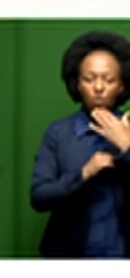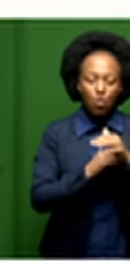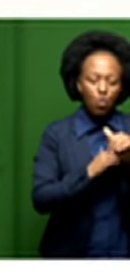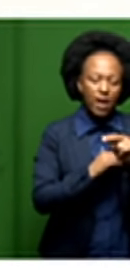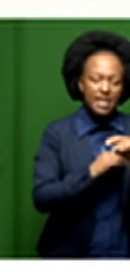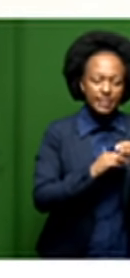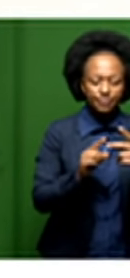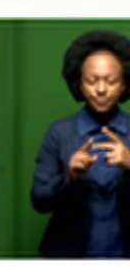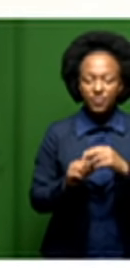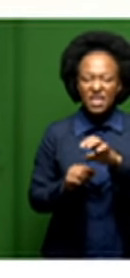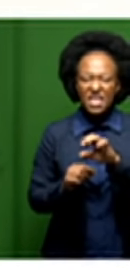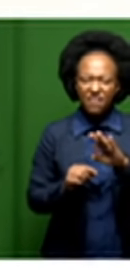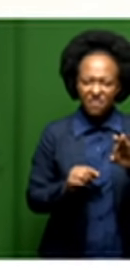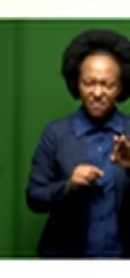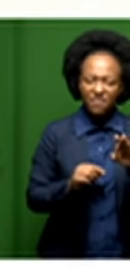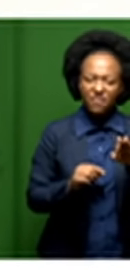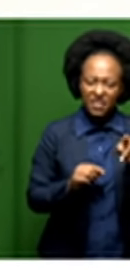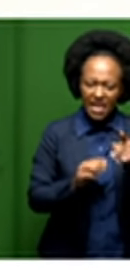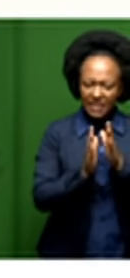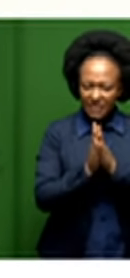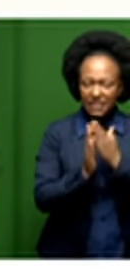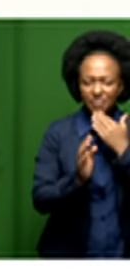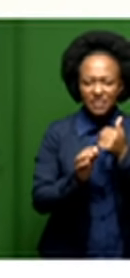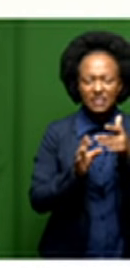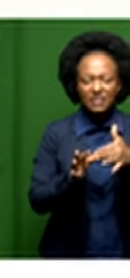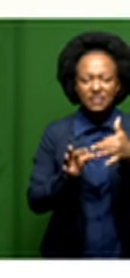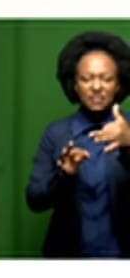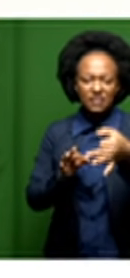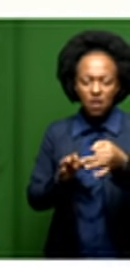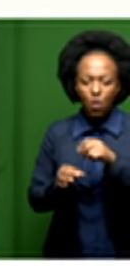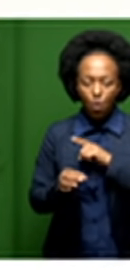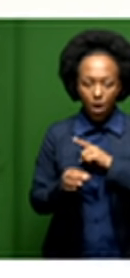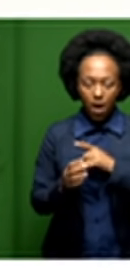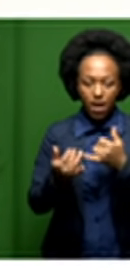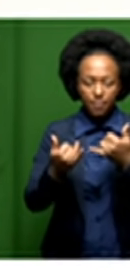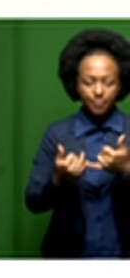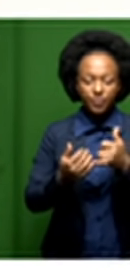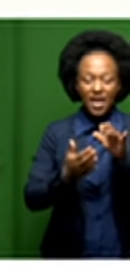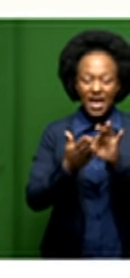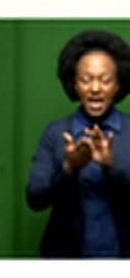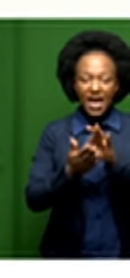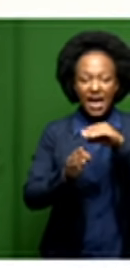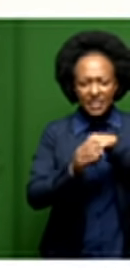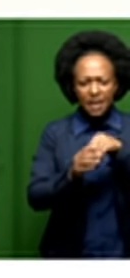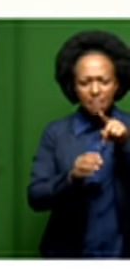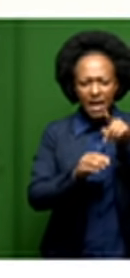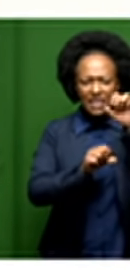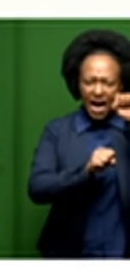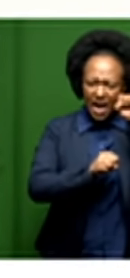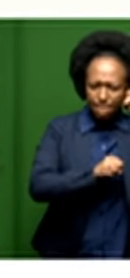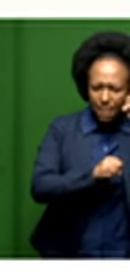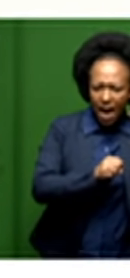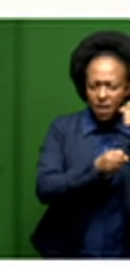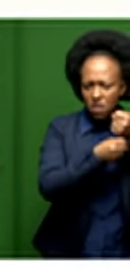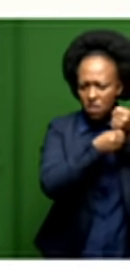and the EFF, were arguing and saying that the main component of the elections, which is campaigning, would